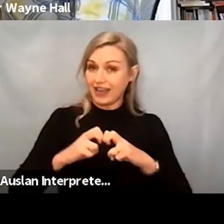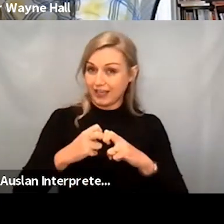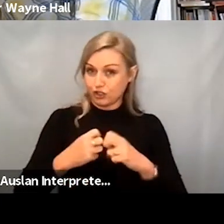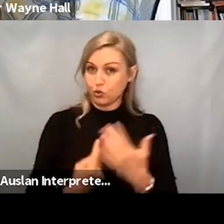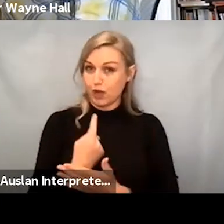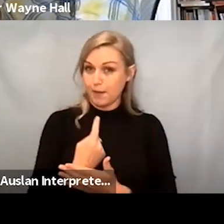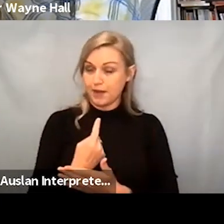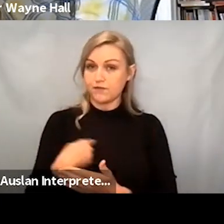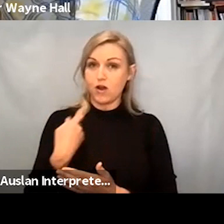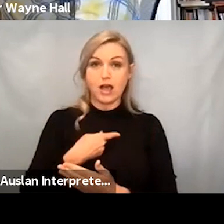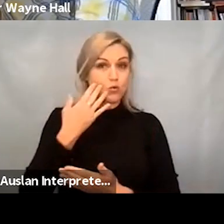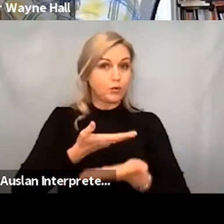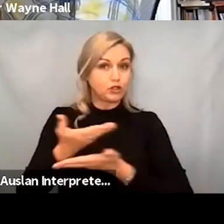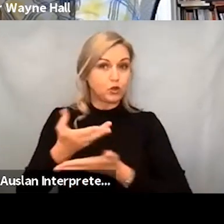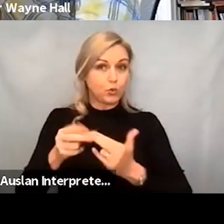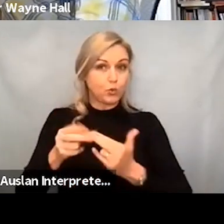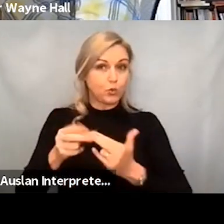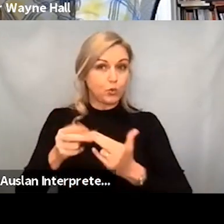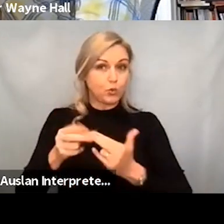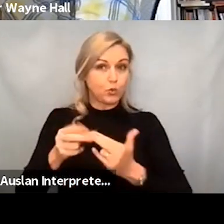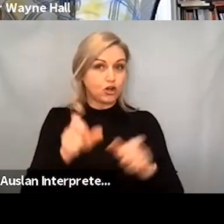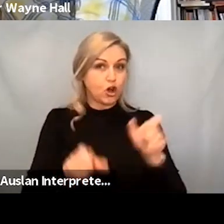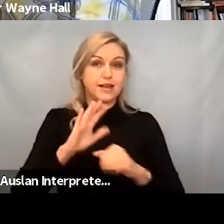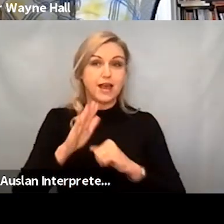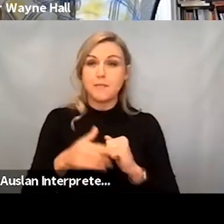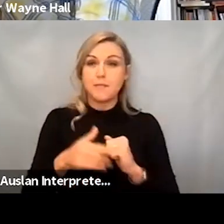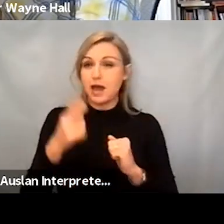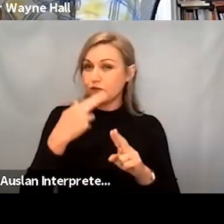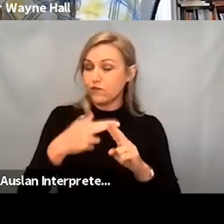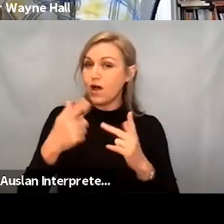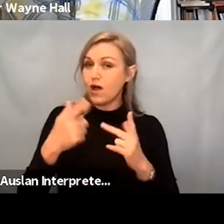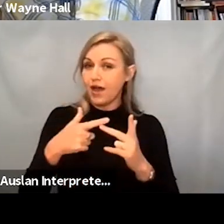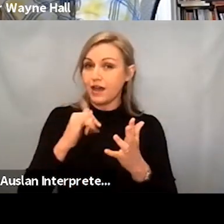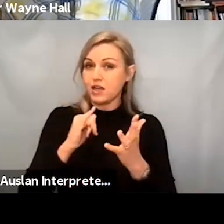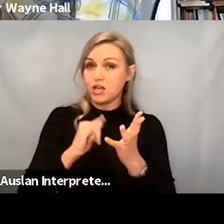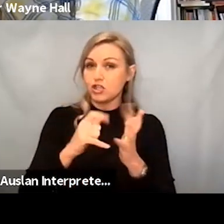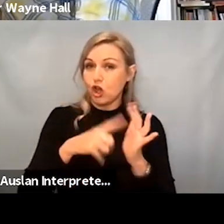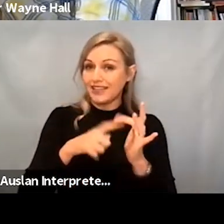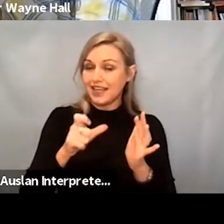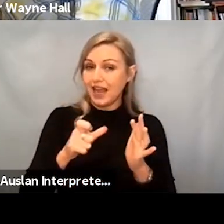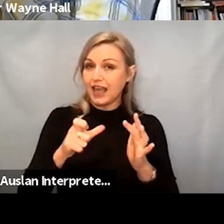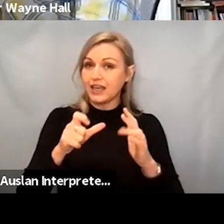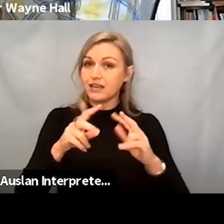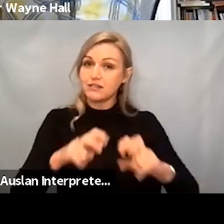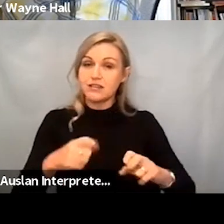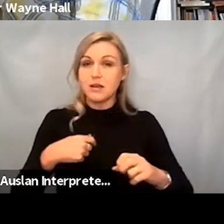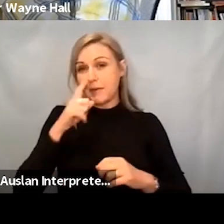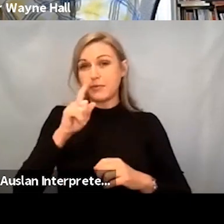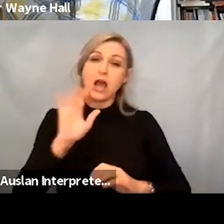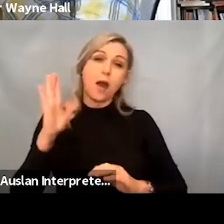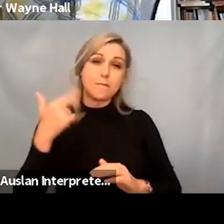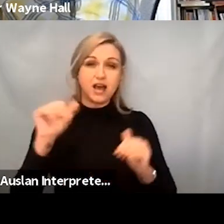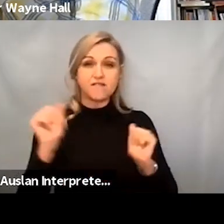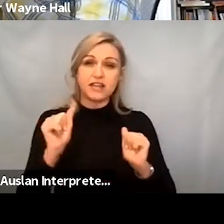when we talk with our clients about the potential of psychedelic kind of interventions is, but I've already had magic mushrooms, or I've used acid